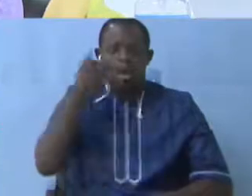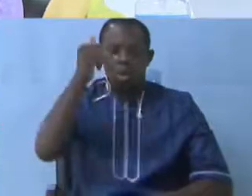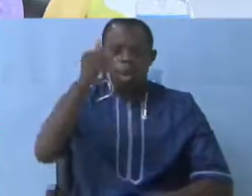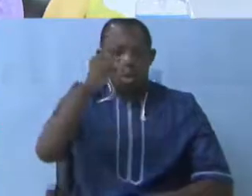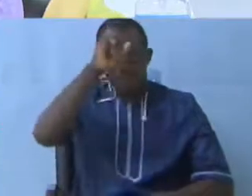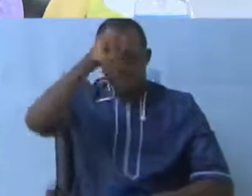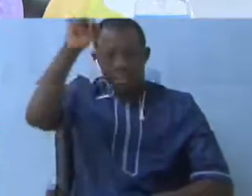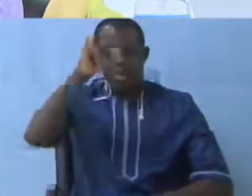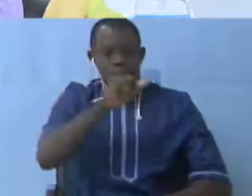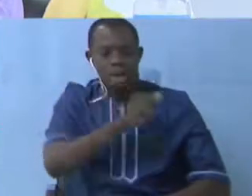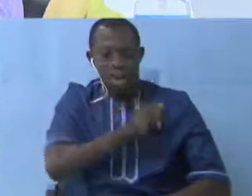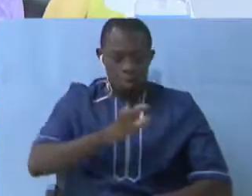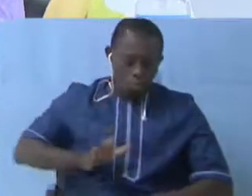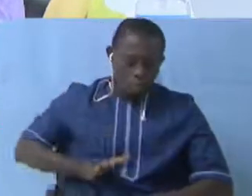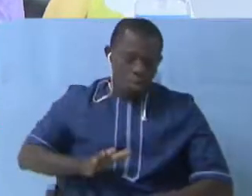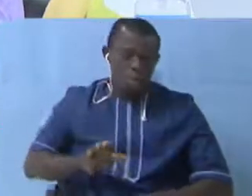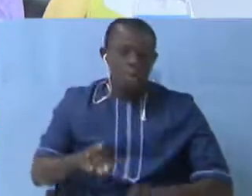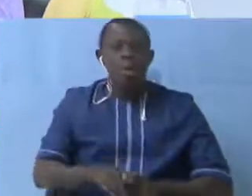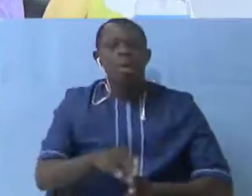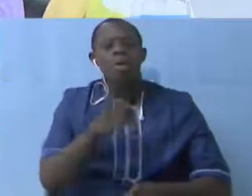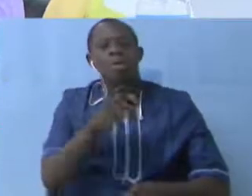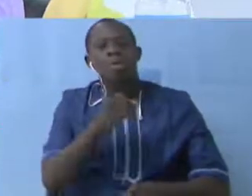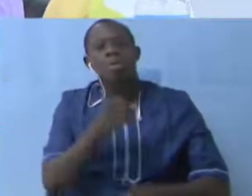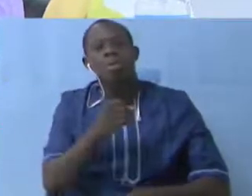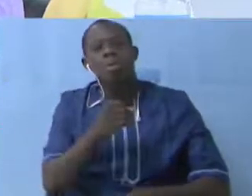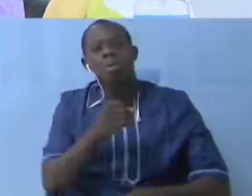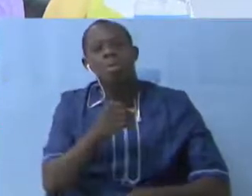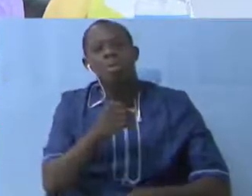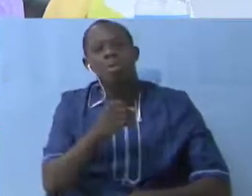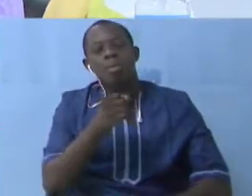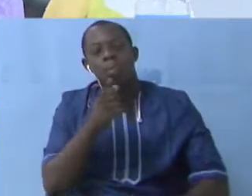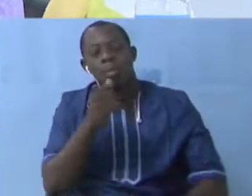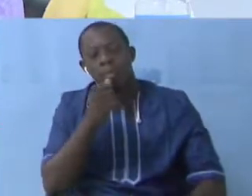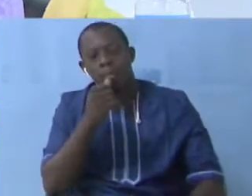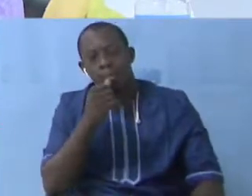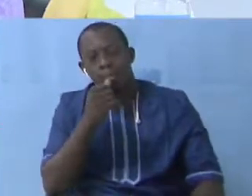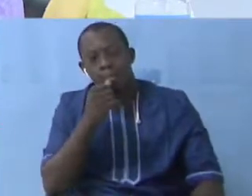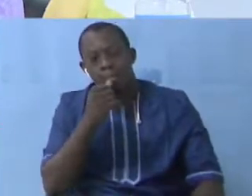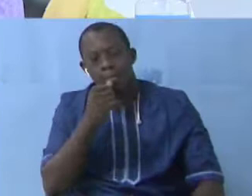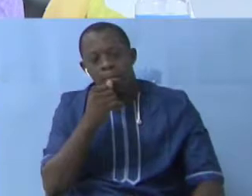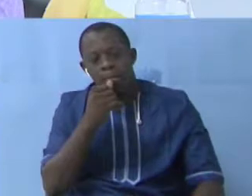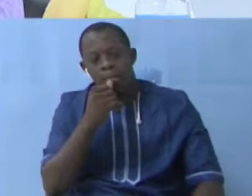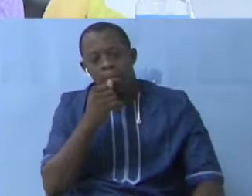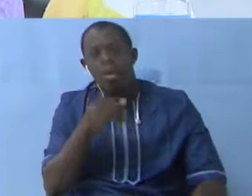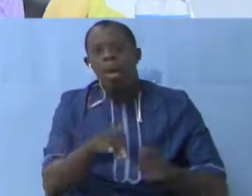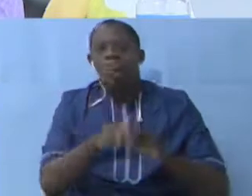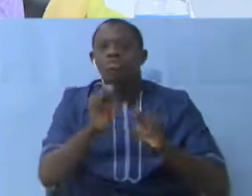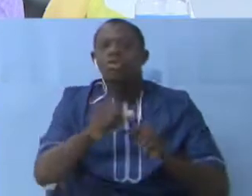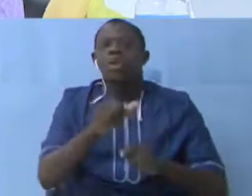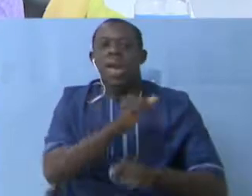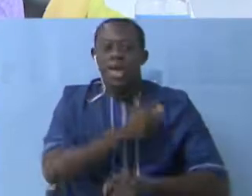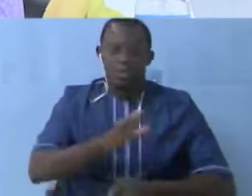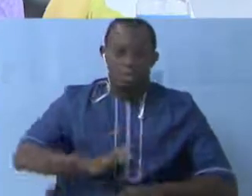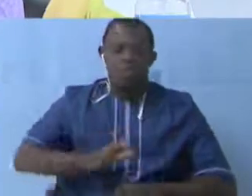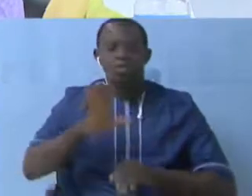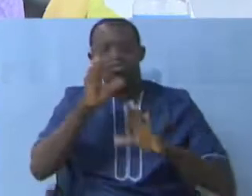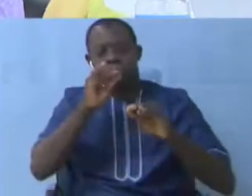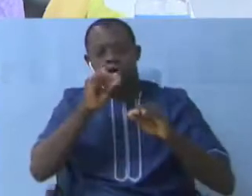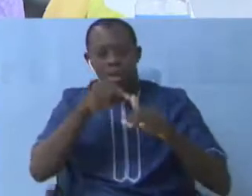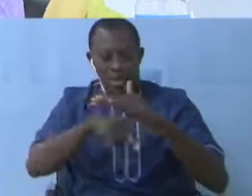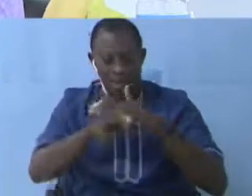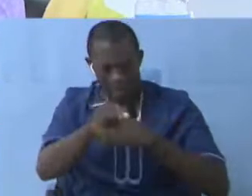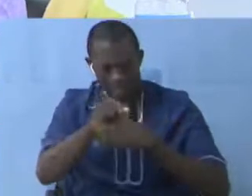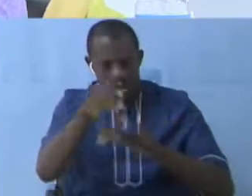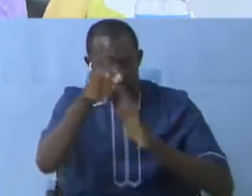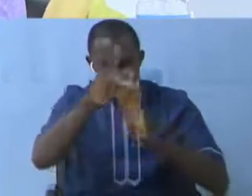nag ñu oo président Barrow. to go to speak in that program. pour nag mu wax ca